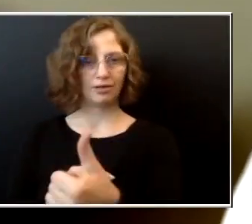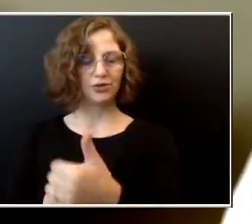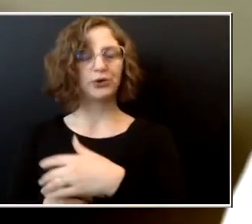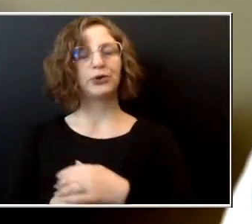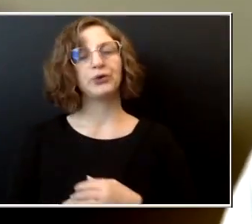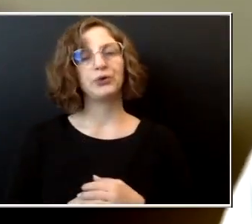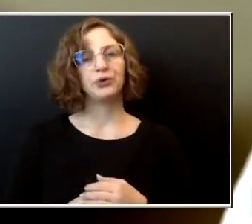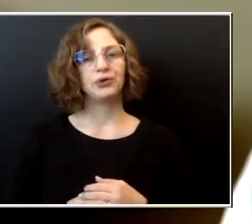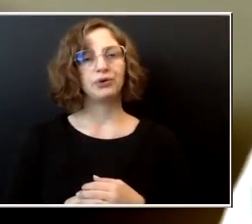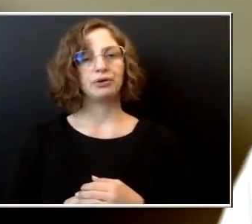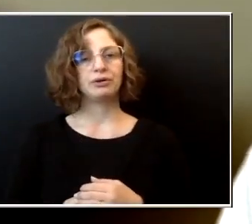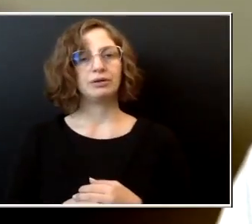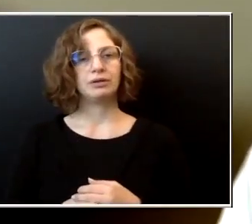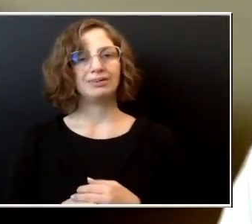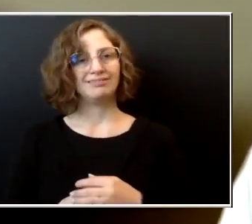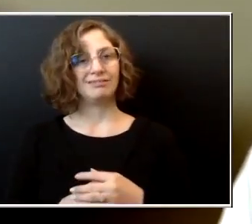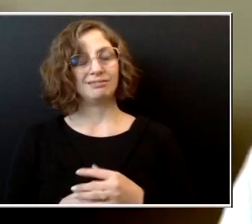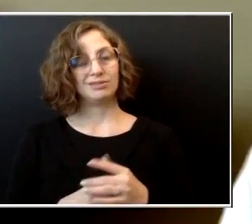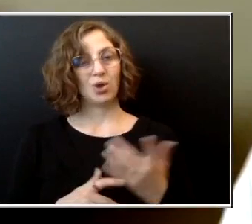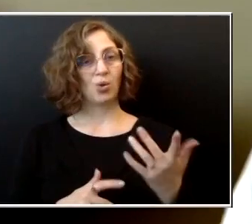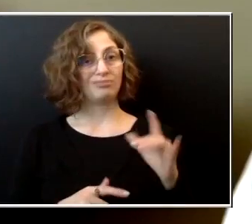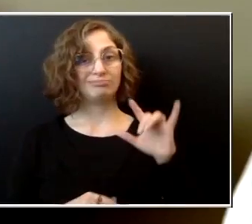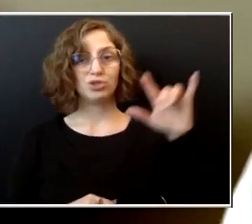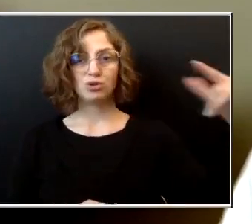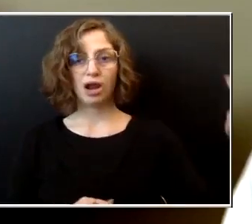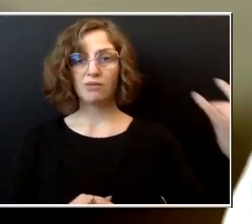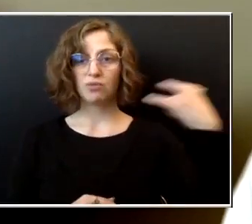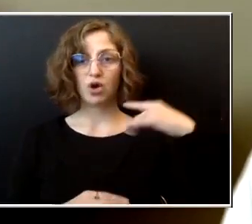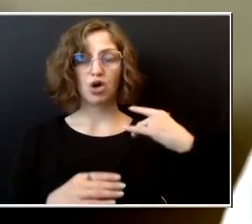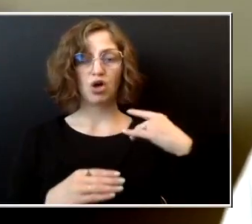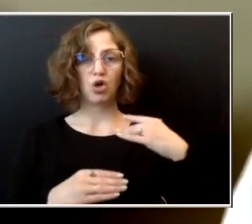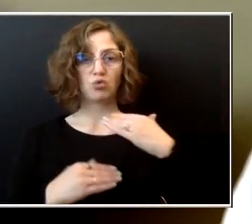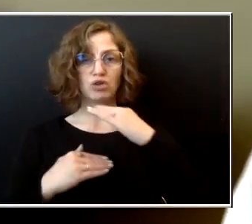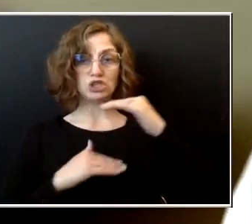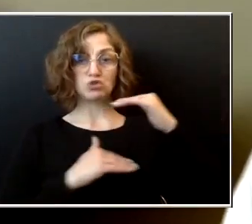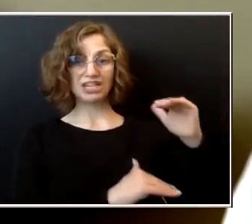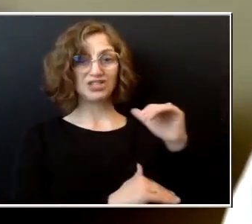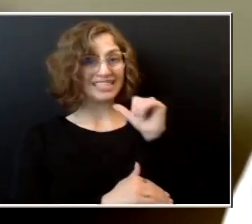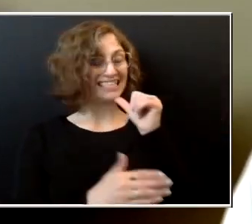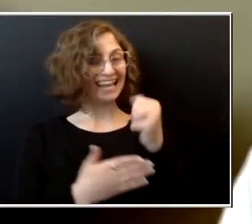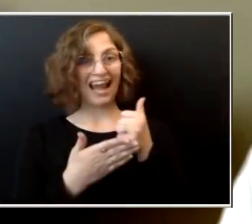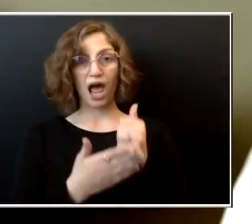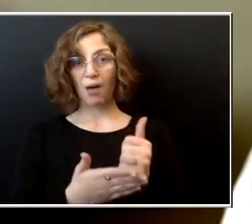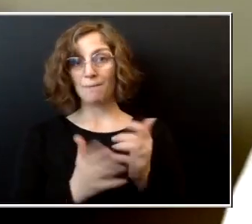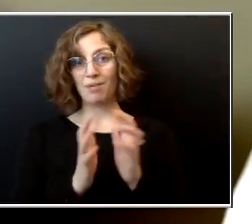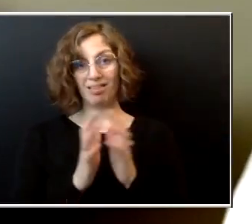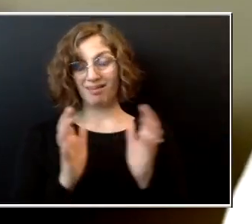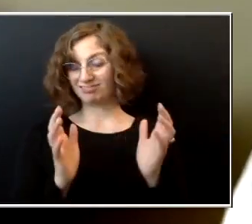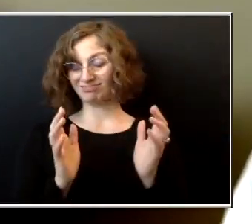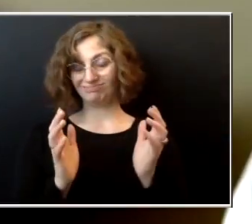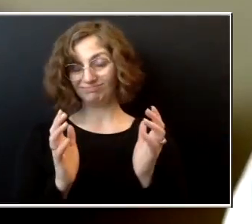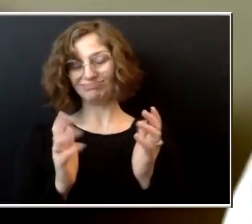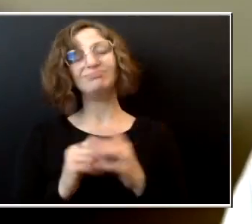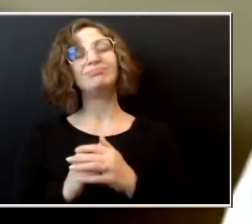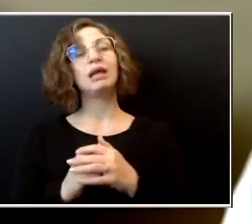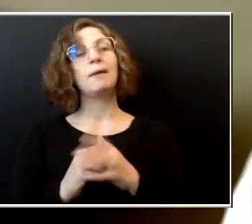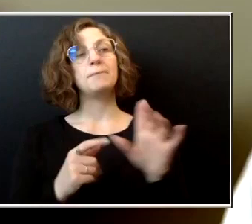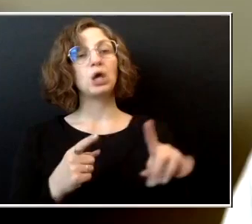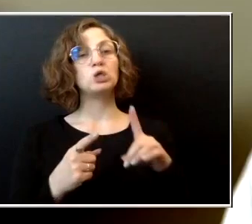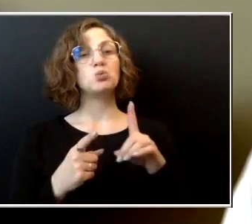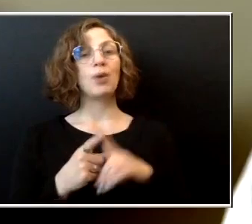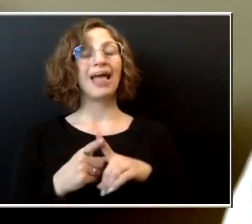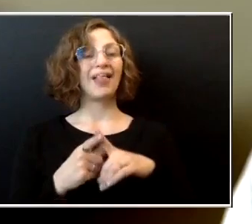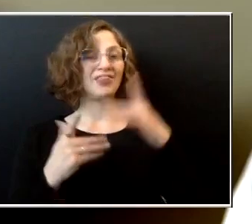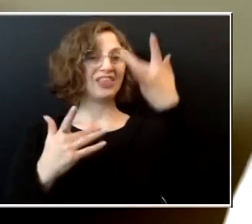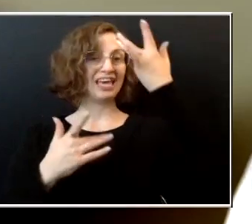those travel restrictions helped too much, those flight restrictions, because we know once this type of infection gets